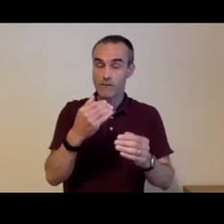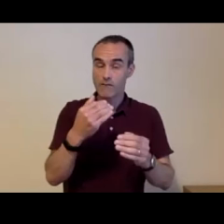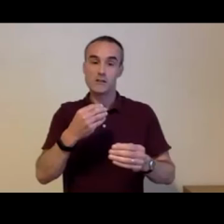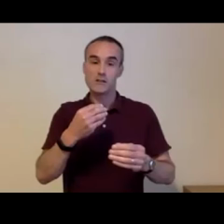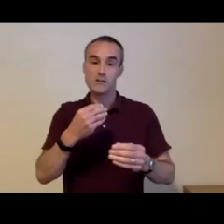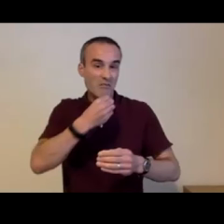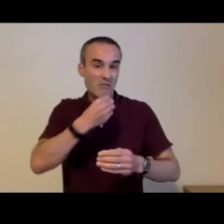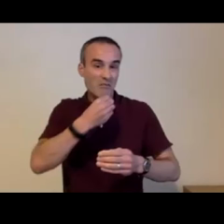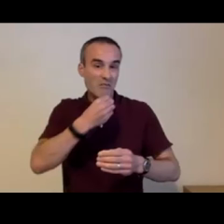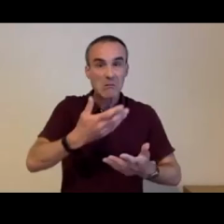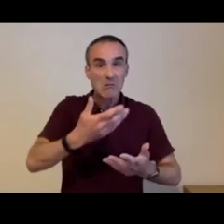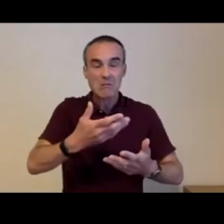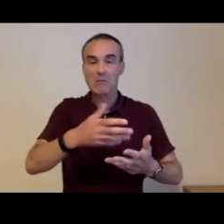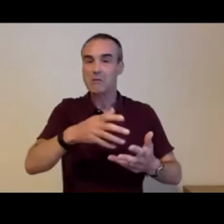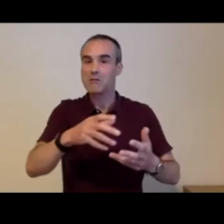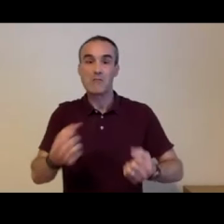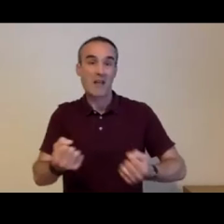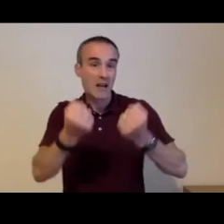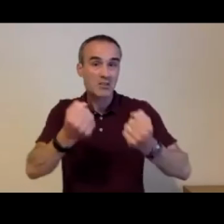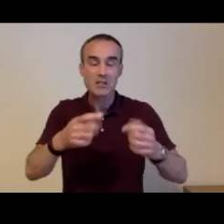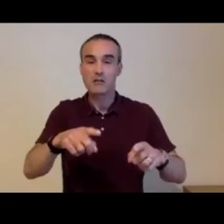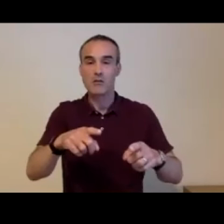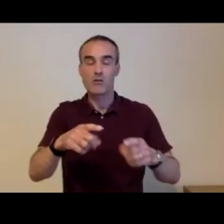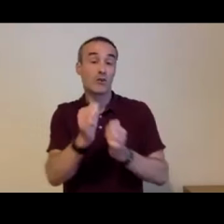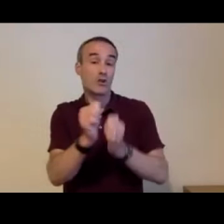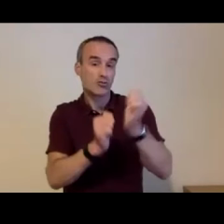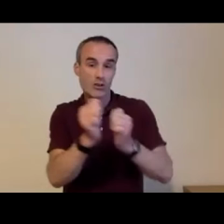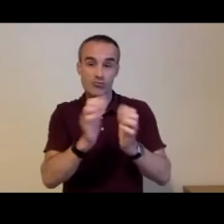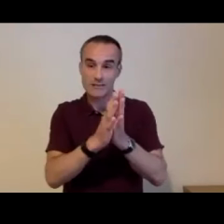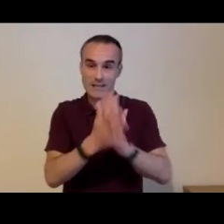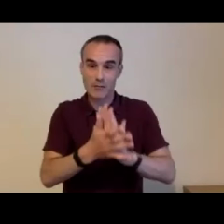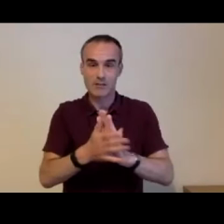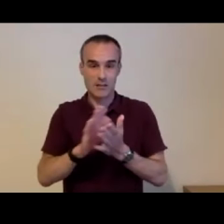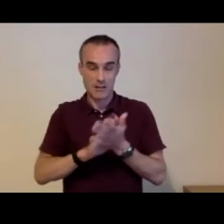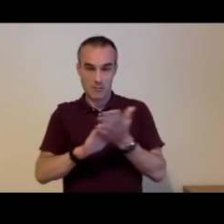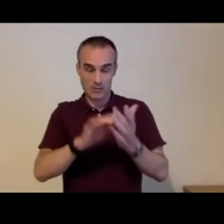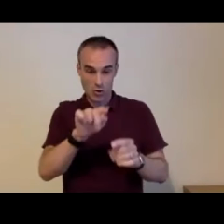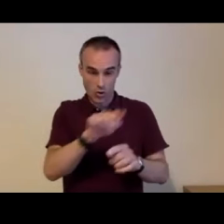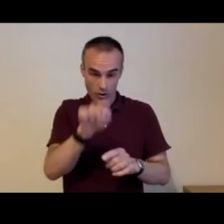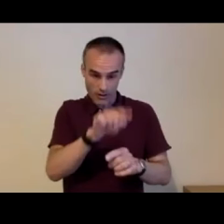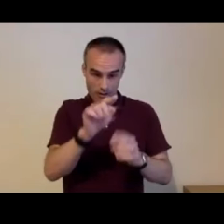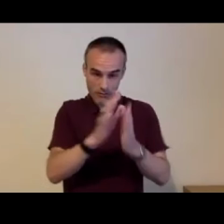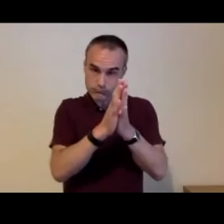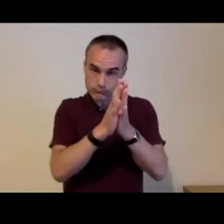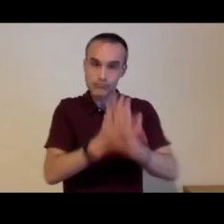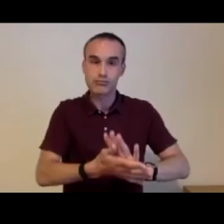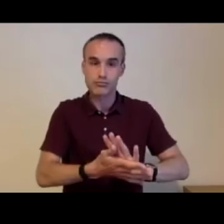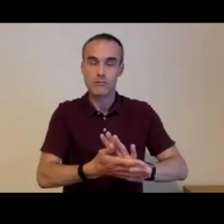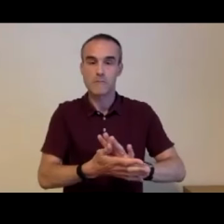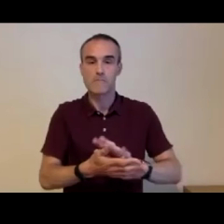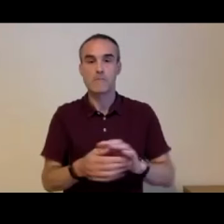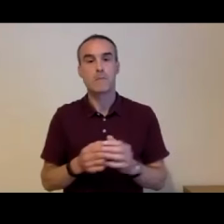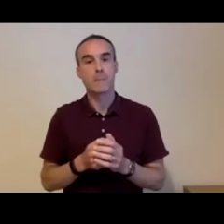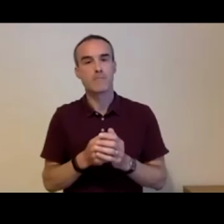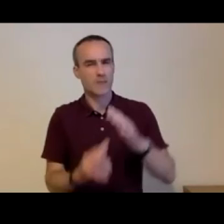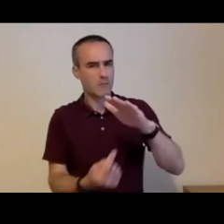there structural damage which is causing disorder within the cochlea? And then importantly, the cochlea, of